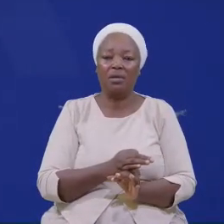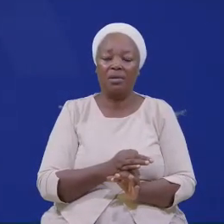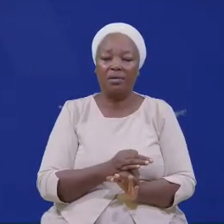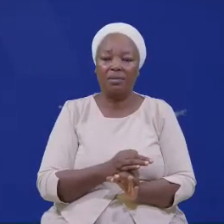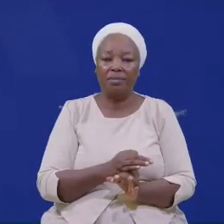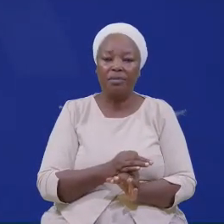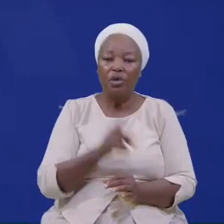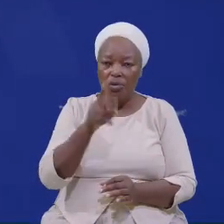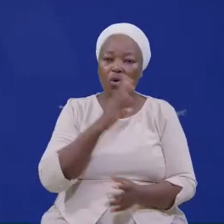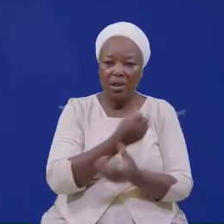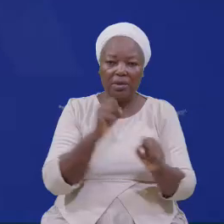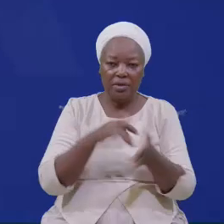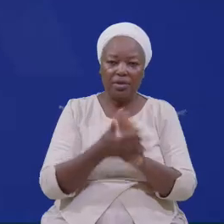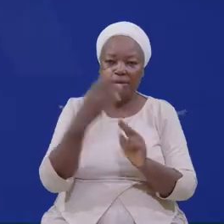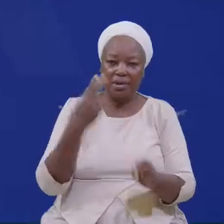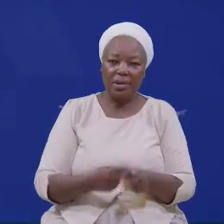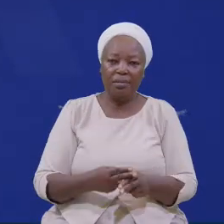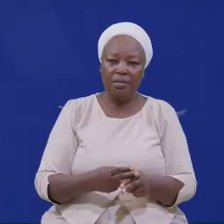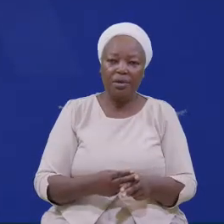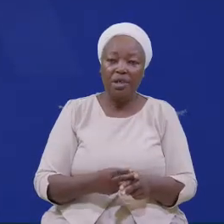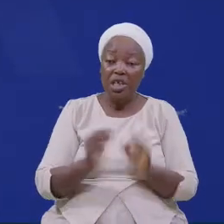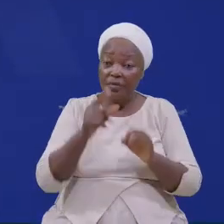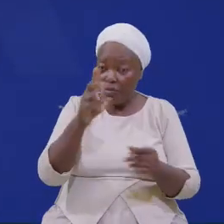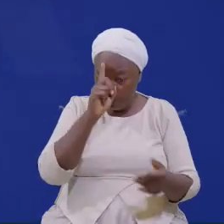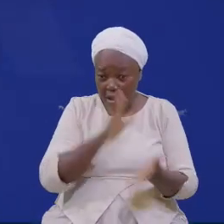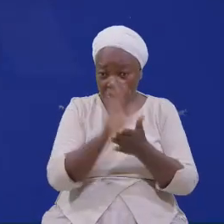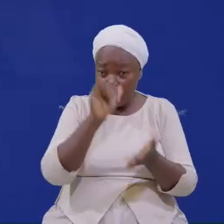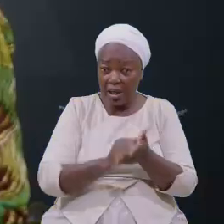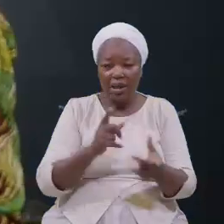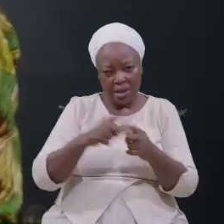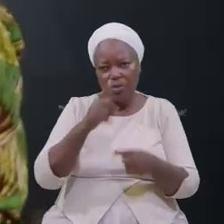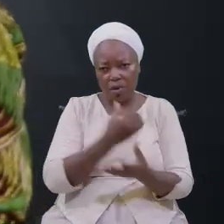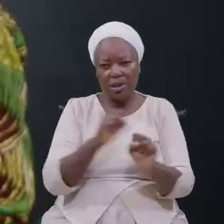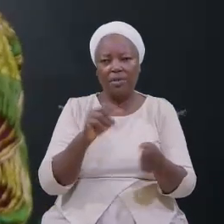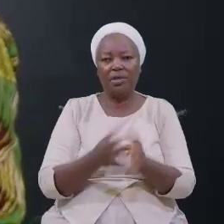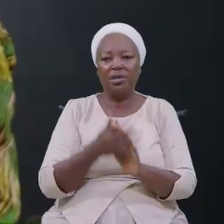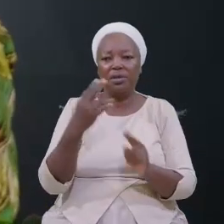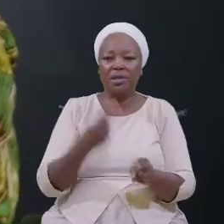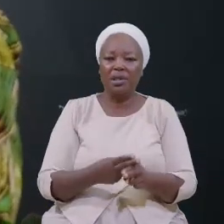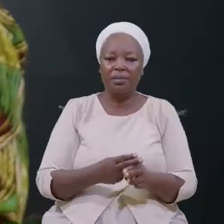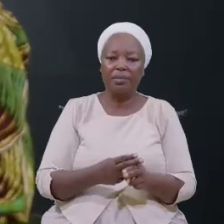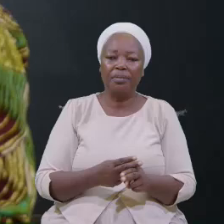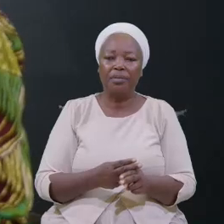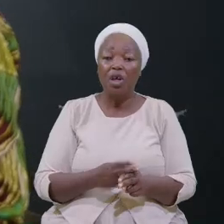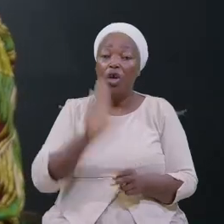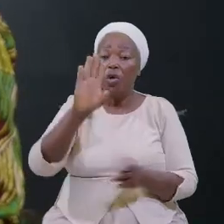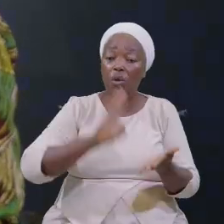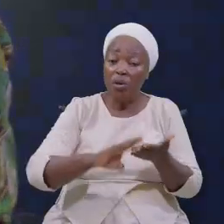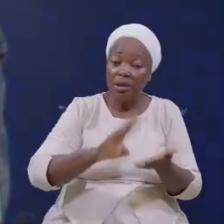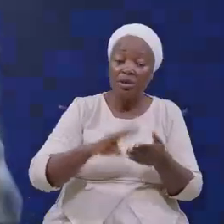You are saved. If you believe that, you are saved. Your sins are